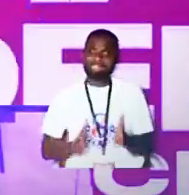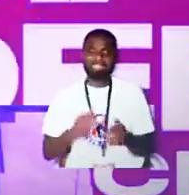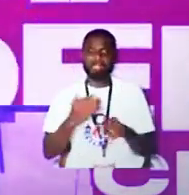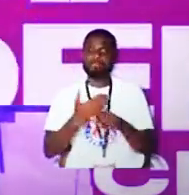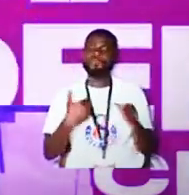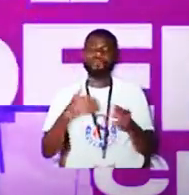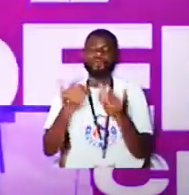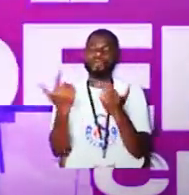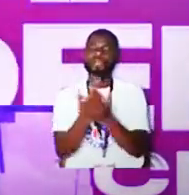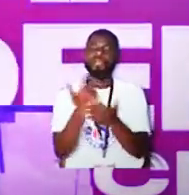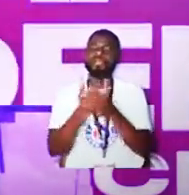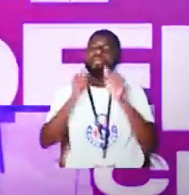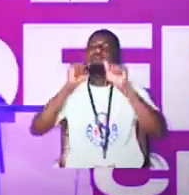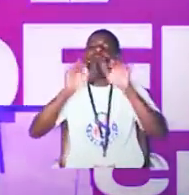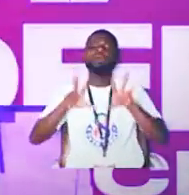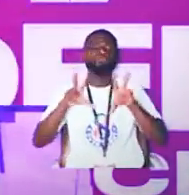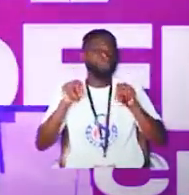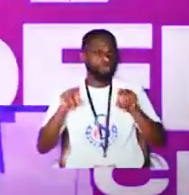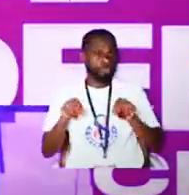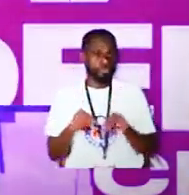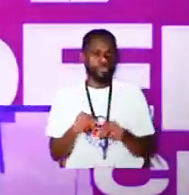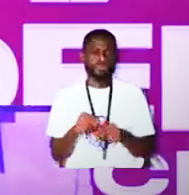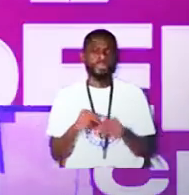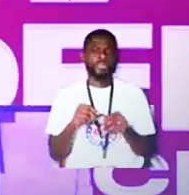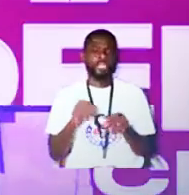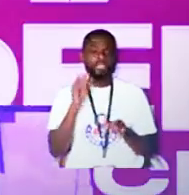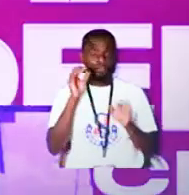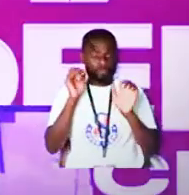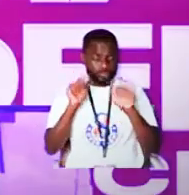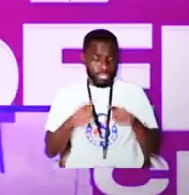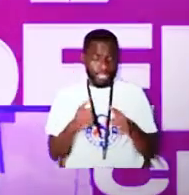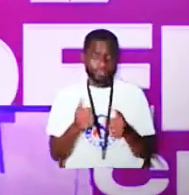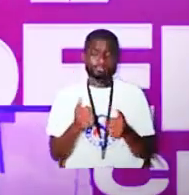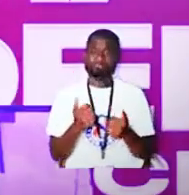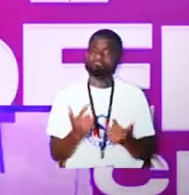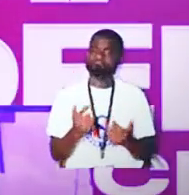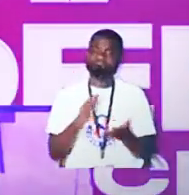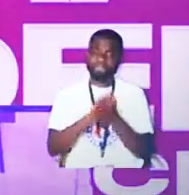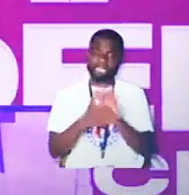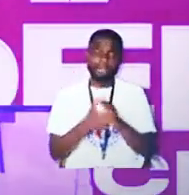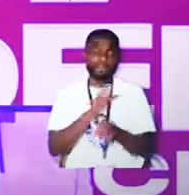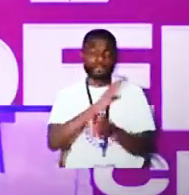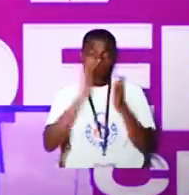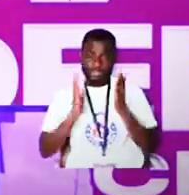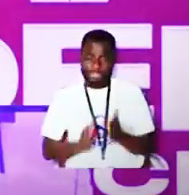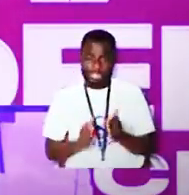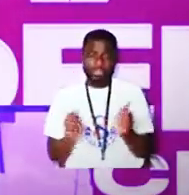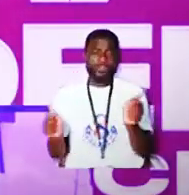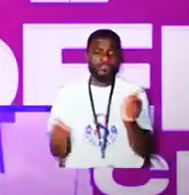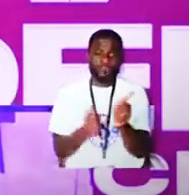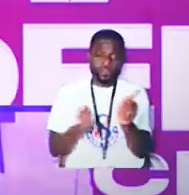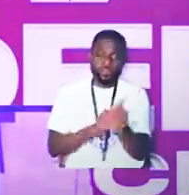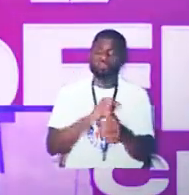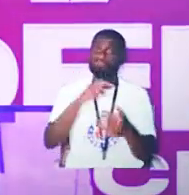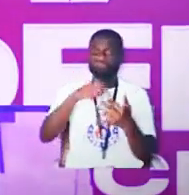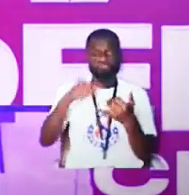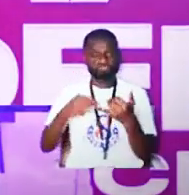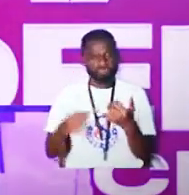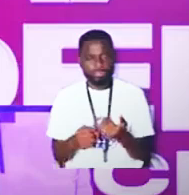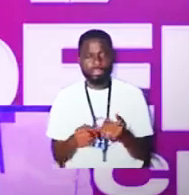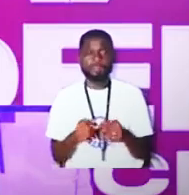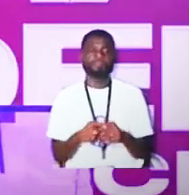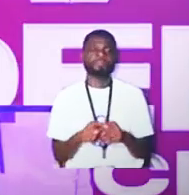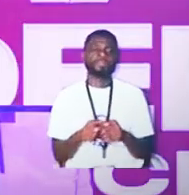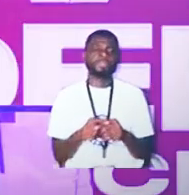be Christians who are not living by the rules set by Christ. And even the nation, we are not